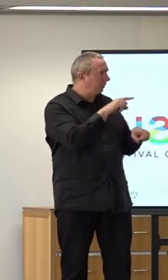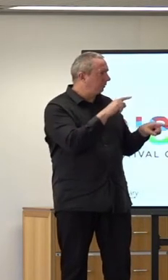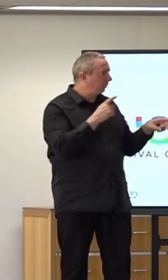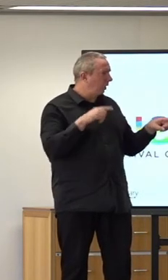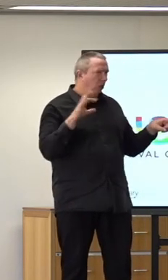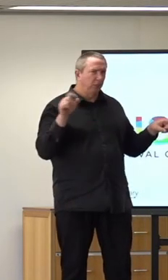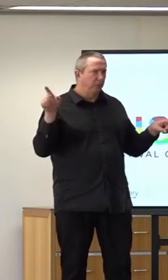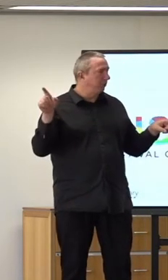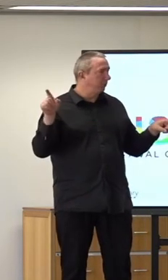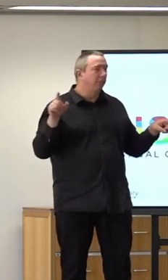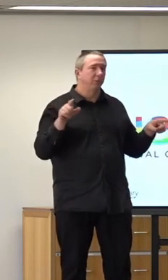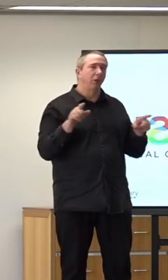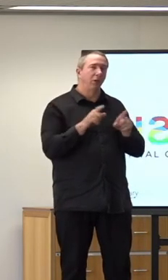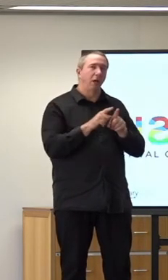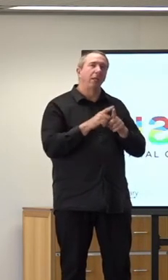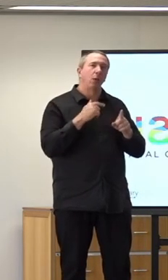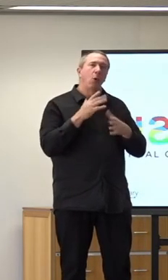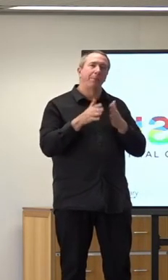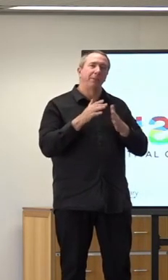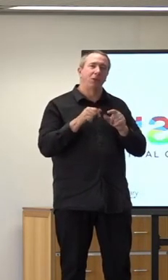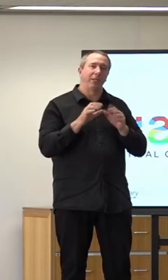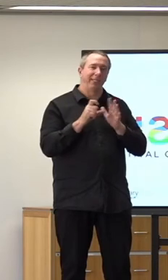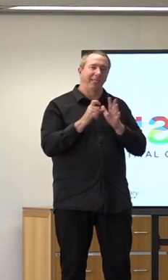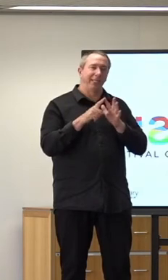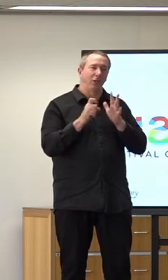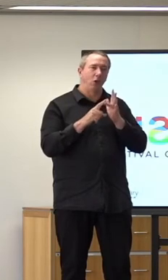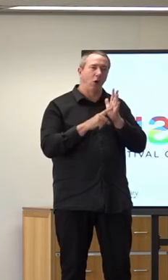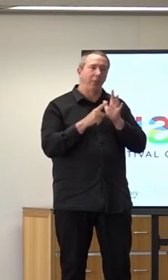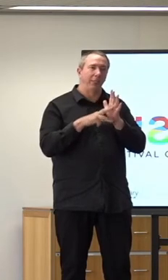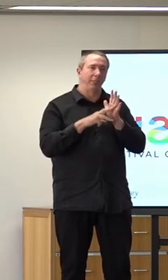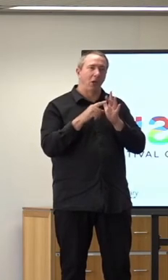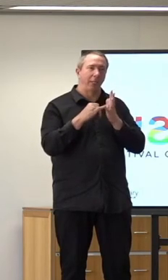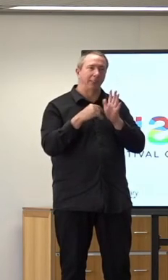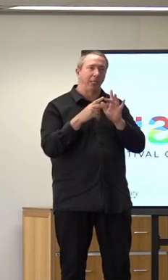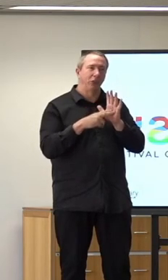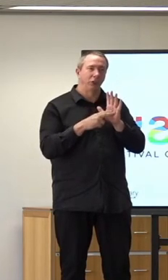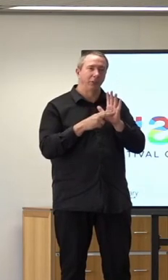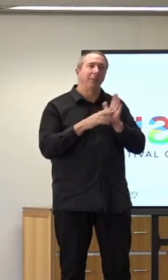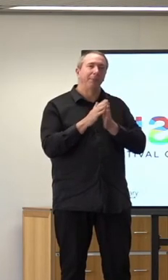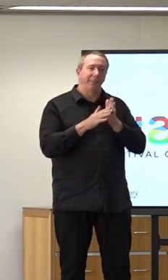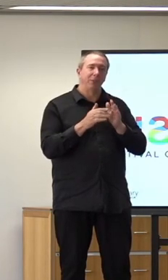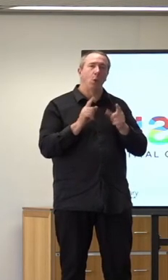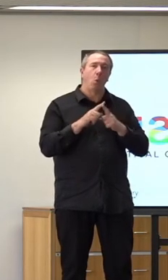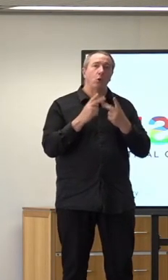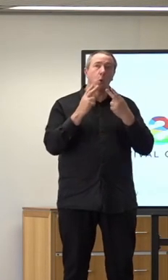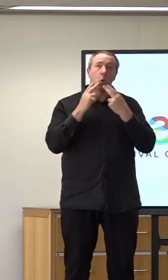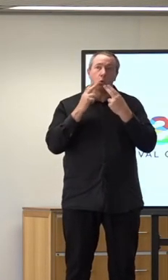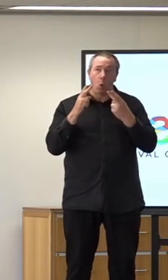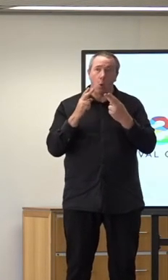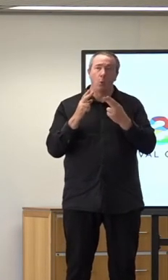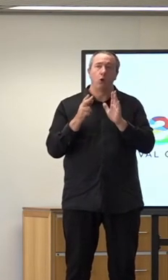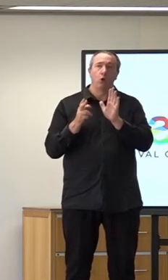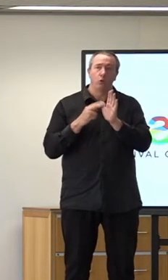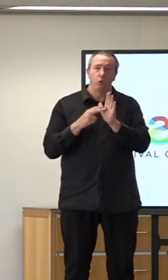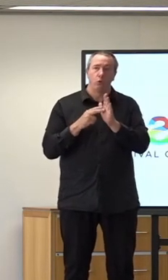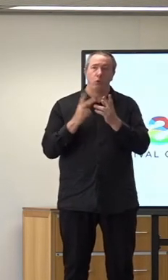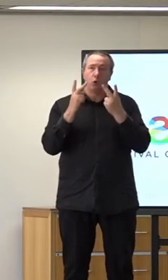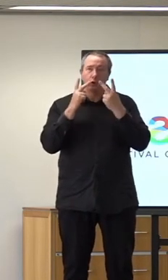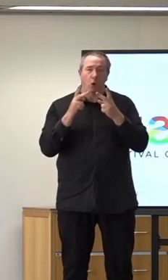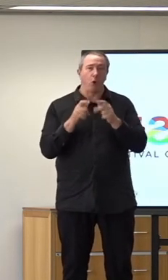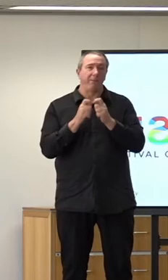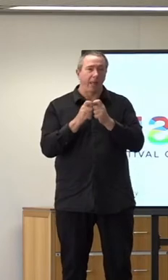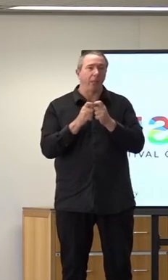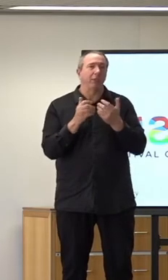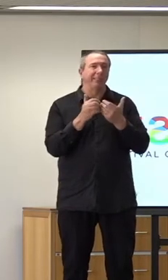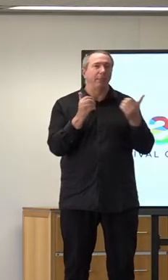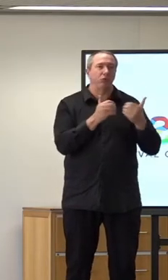and that's, I guess, what decolonization is about, you know, unpick that idea of what is normal and neutral and shown and valued. Rowan, do you